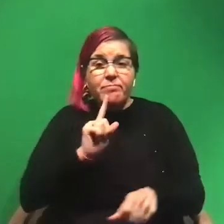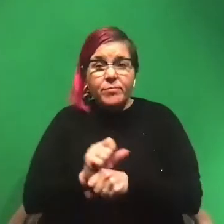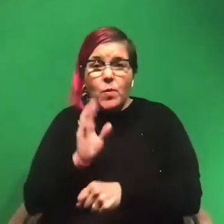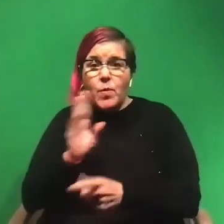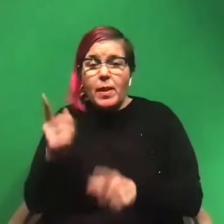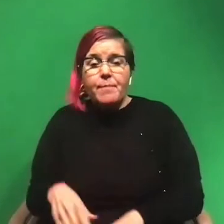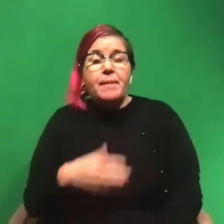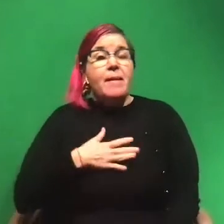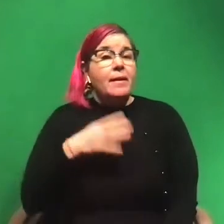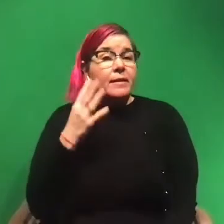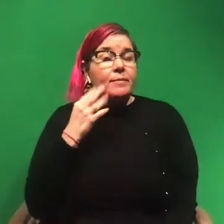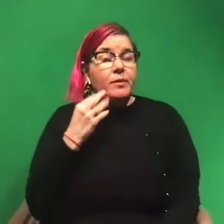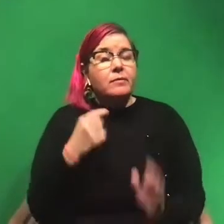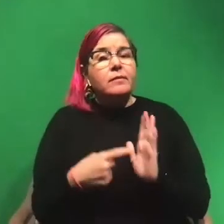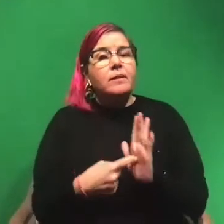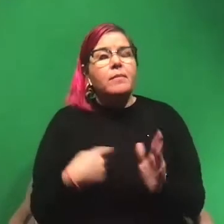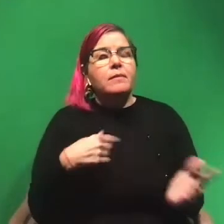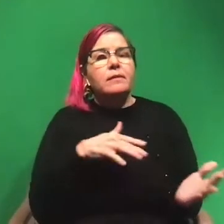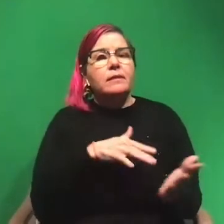From my experience, for example, when I was studying